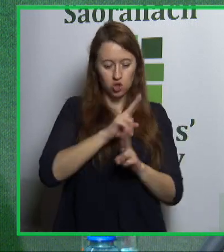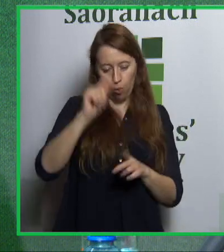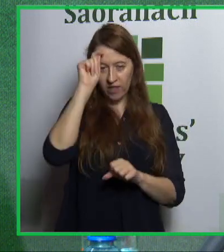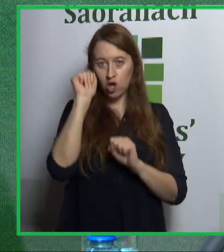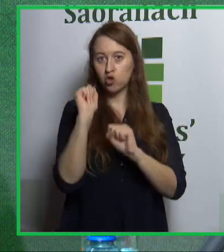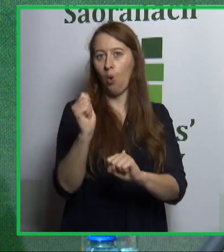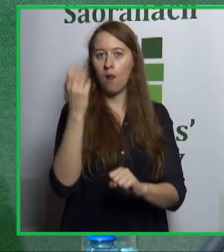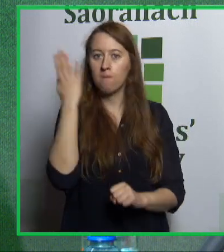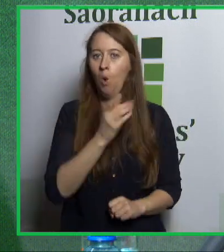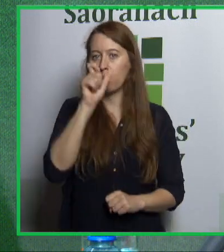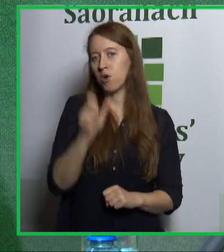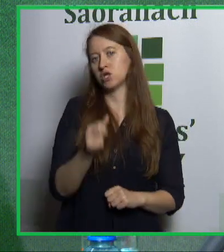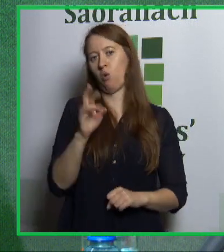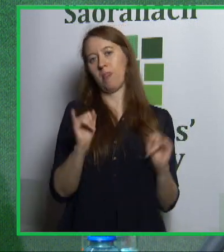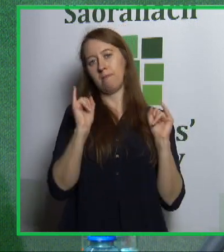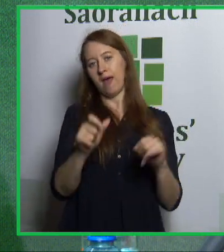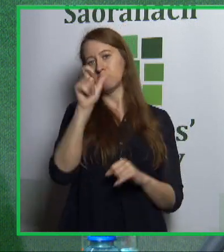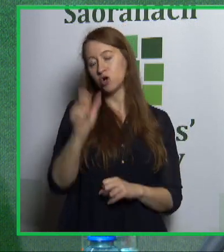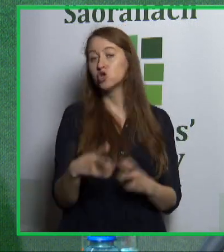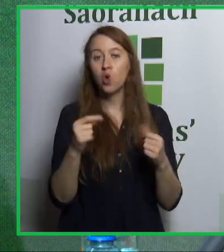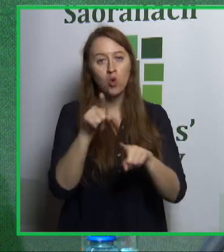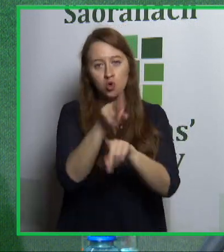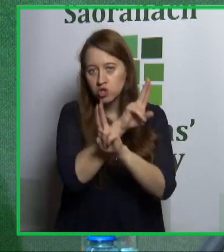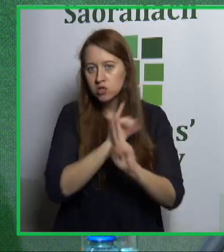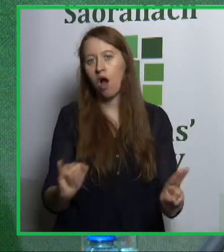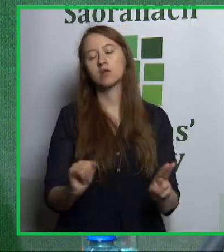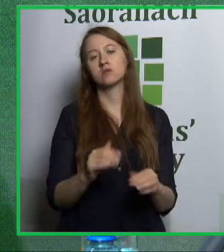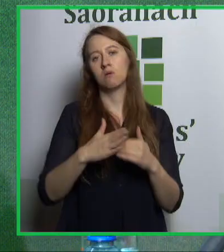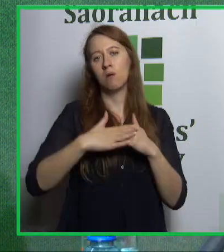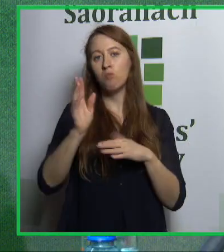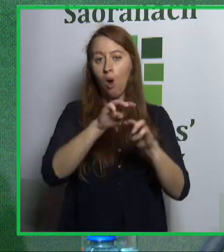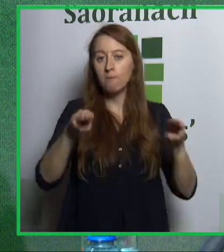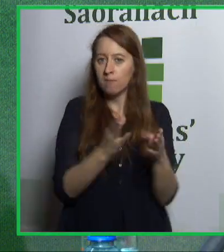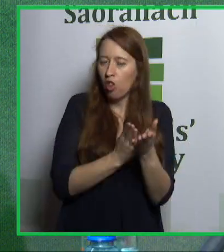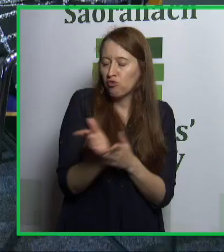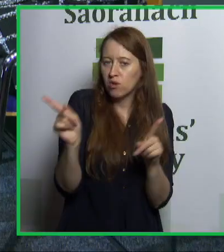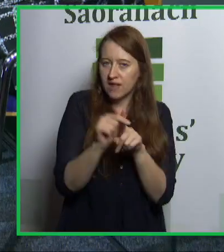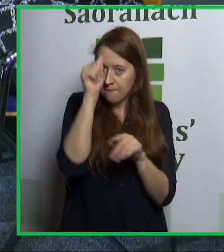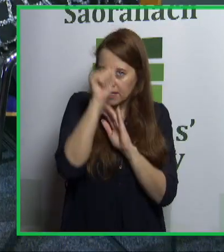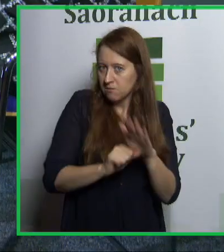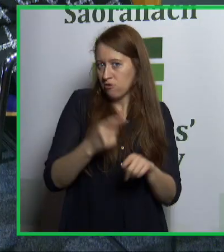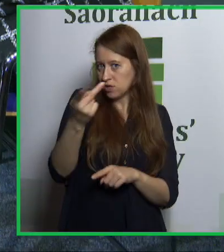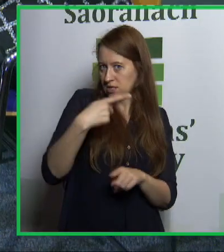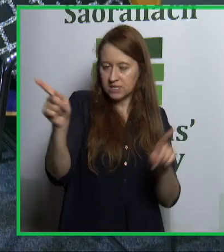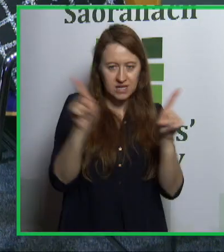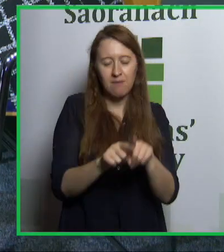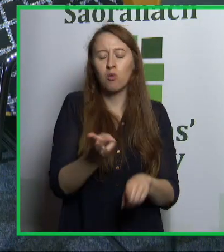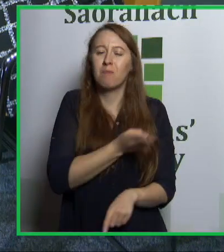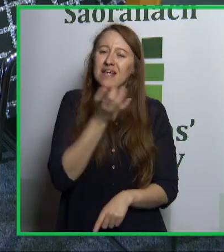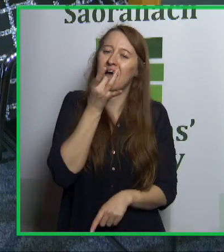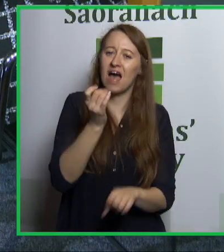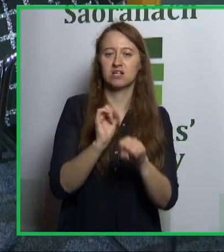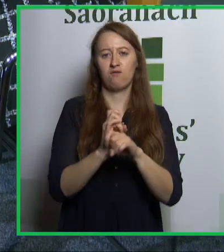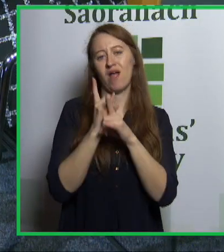one. You're really not. There's more people going through this than you might think, and to just reach out. Gillian,